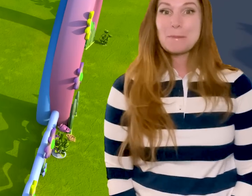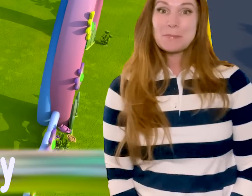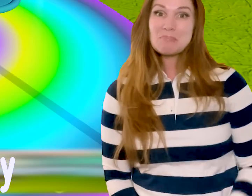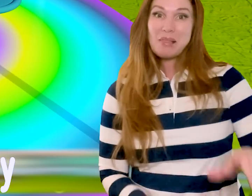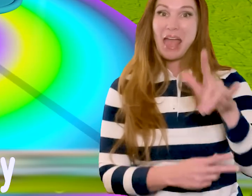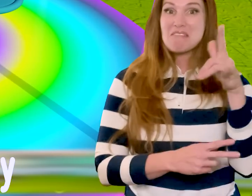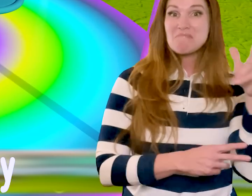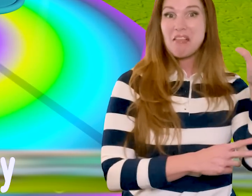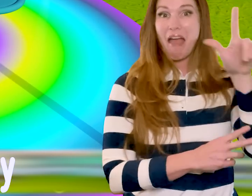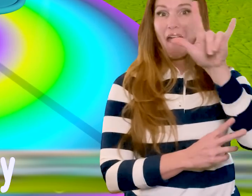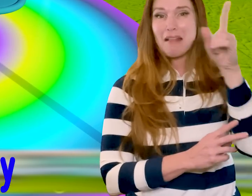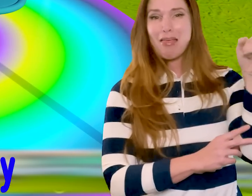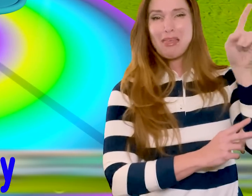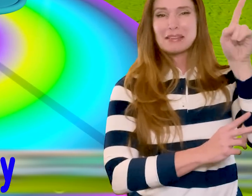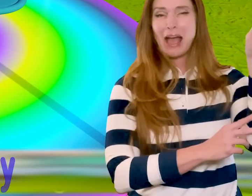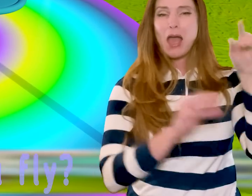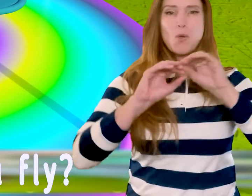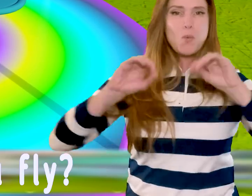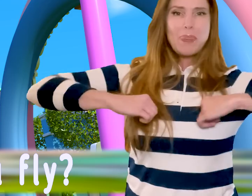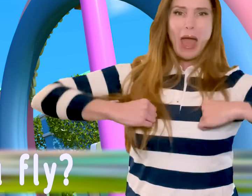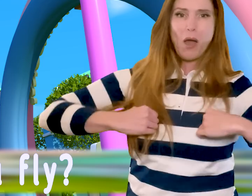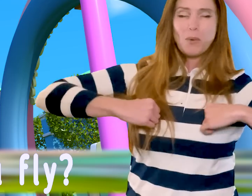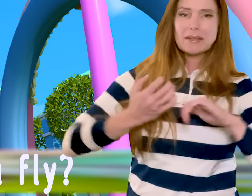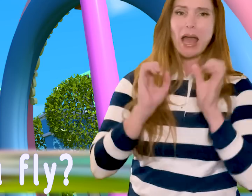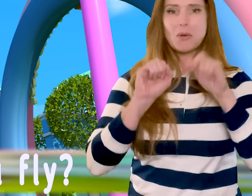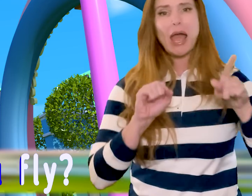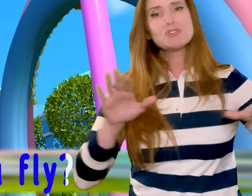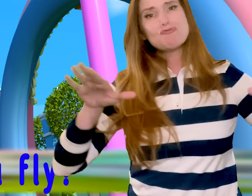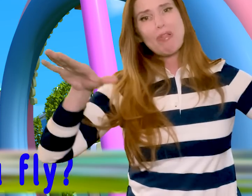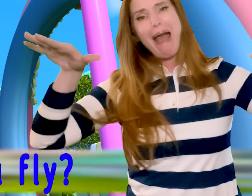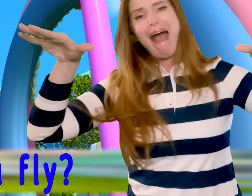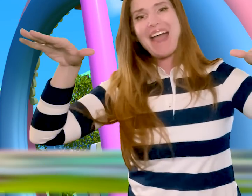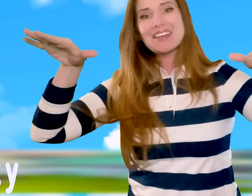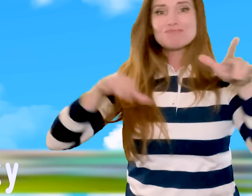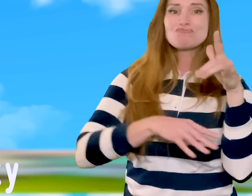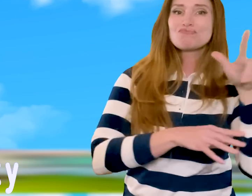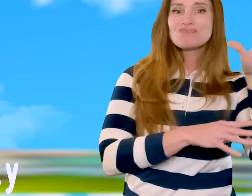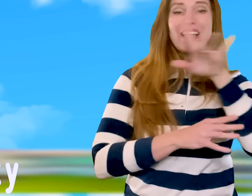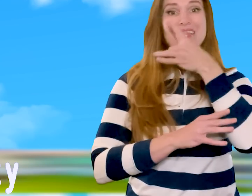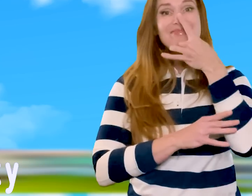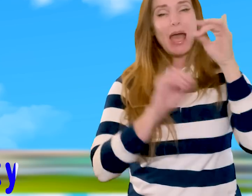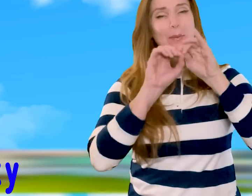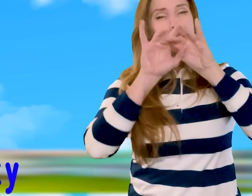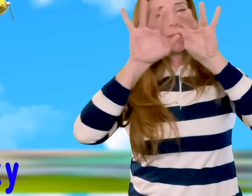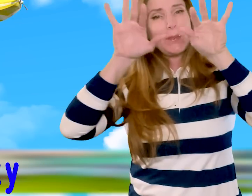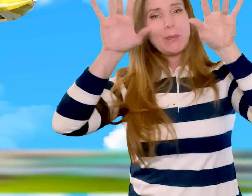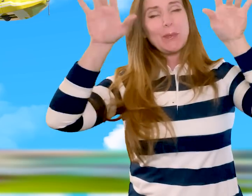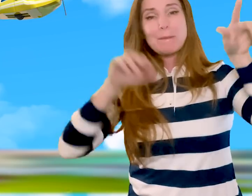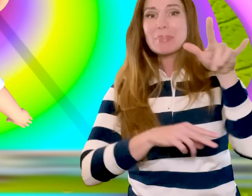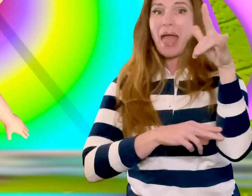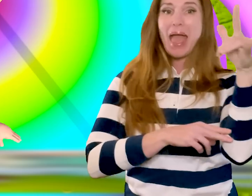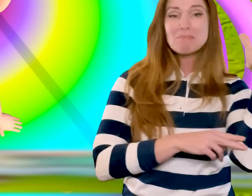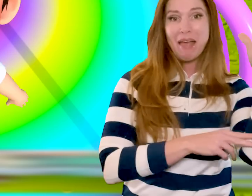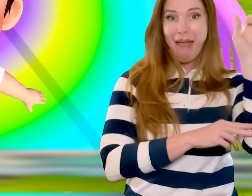lie playing playing in the sky without wings how can you fly shine some lights in the